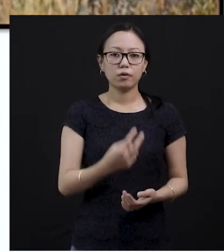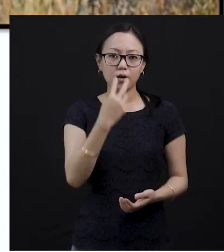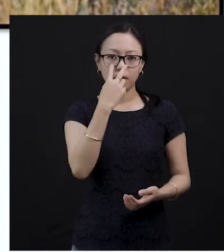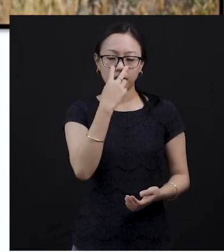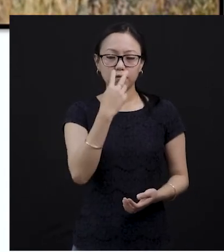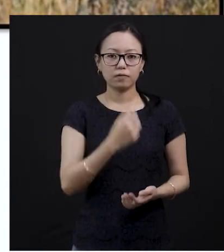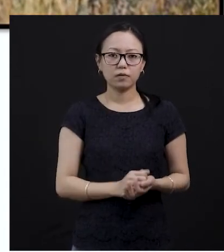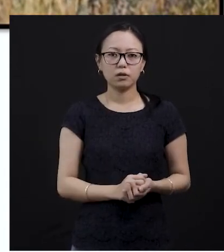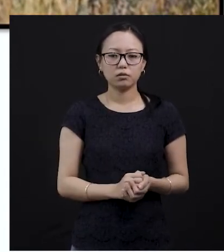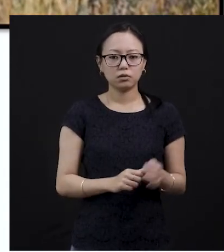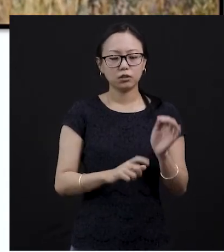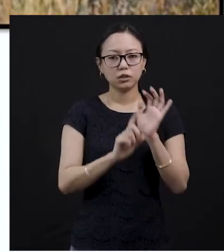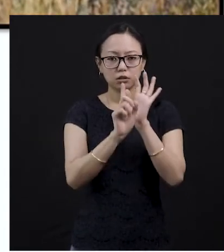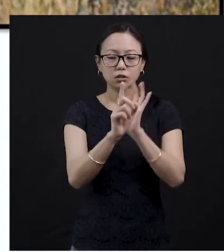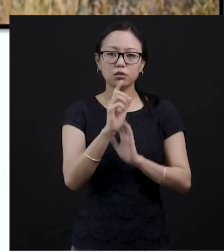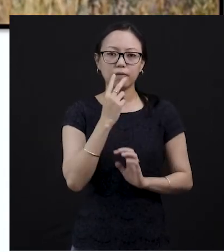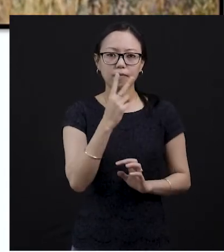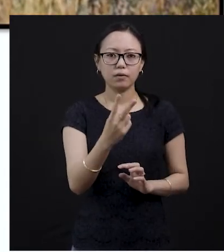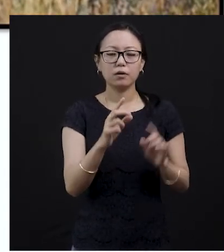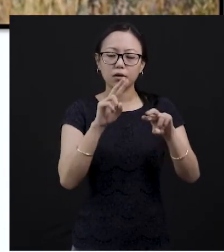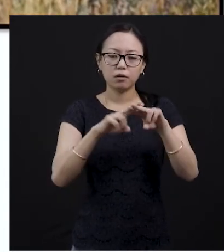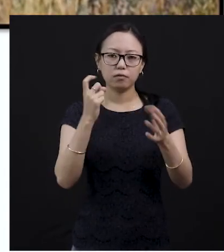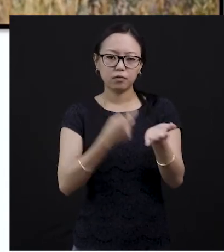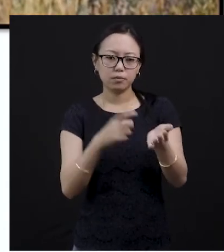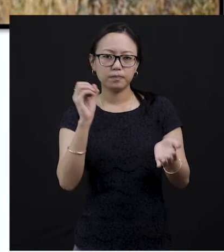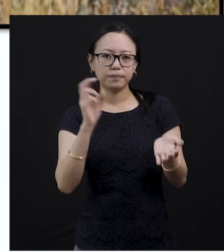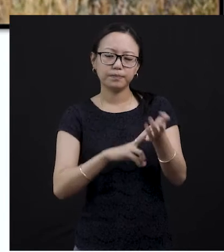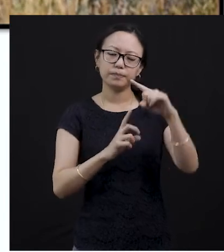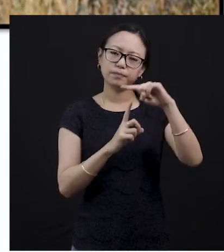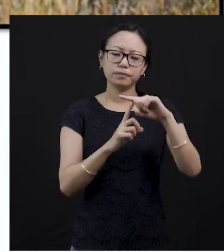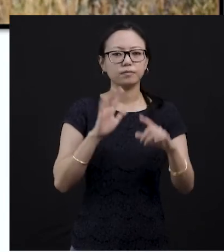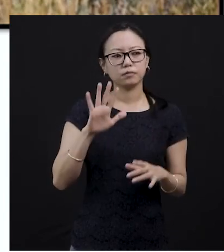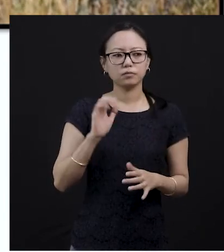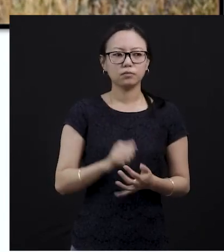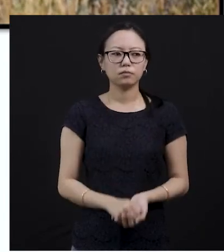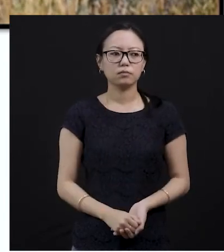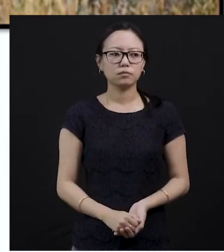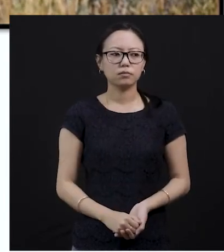The lions have eyes in the front.